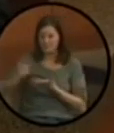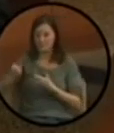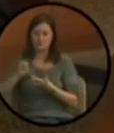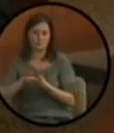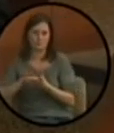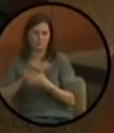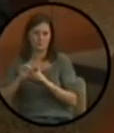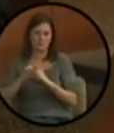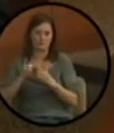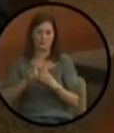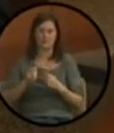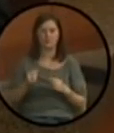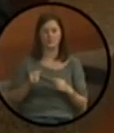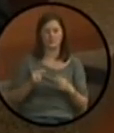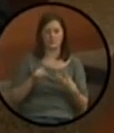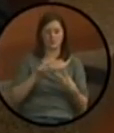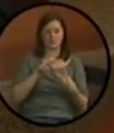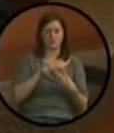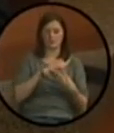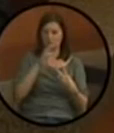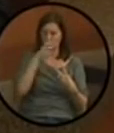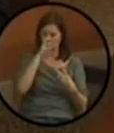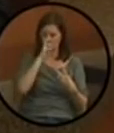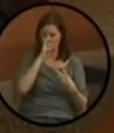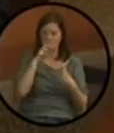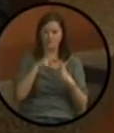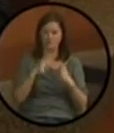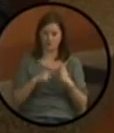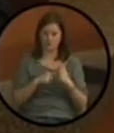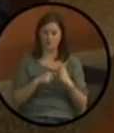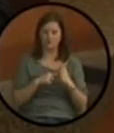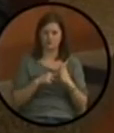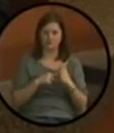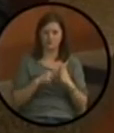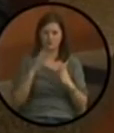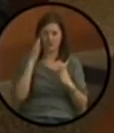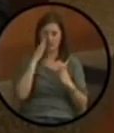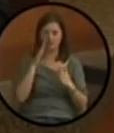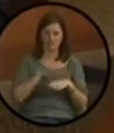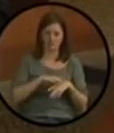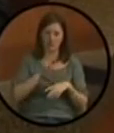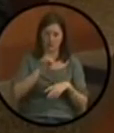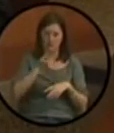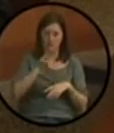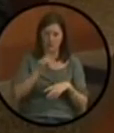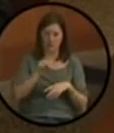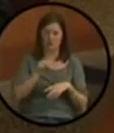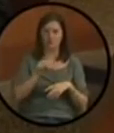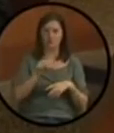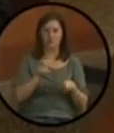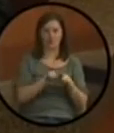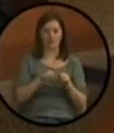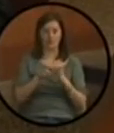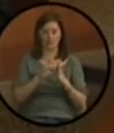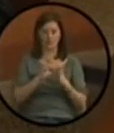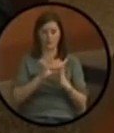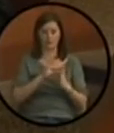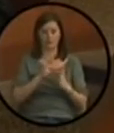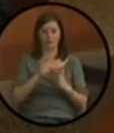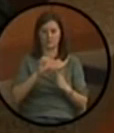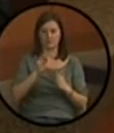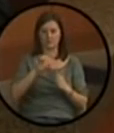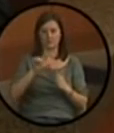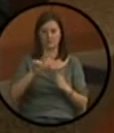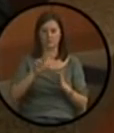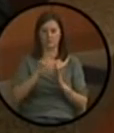do. So there are very strict guidelines. I know that there's been some media attention also that the review board, civilian review board,